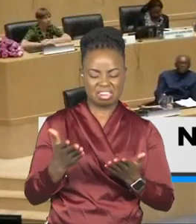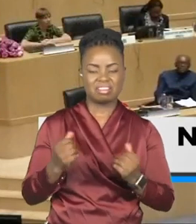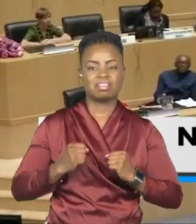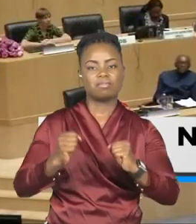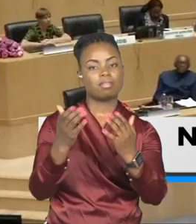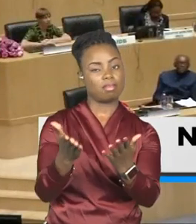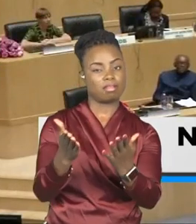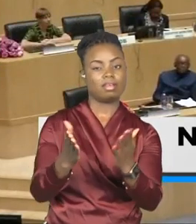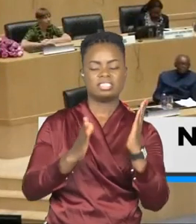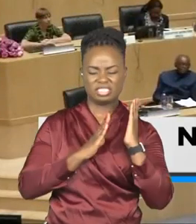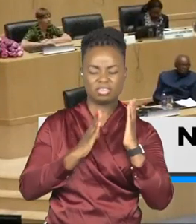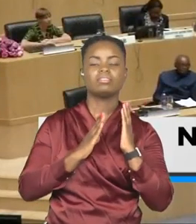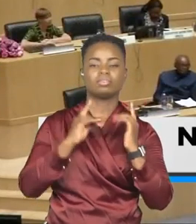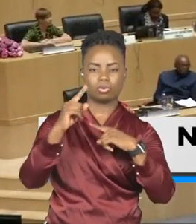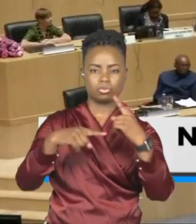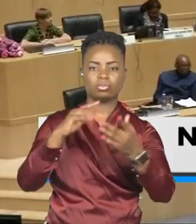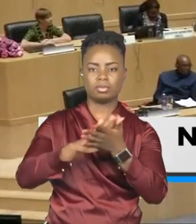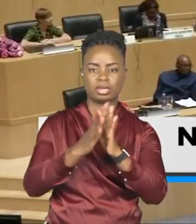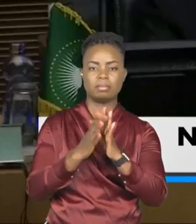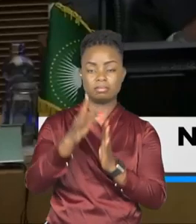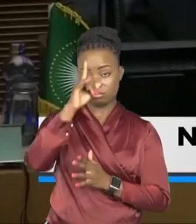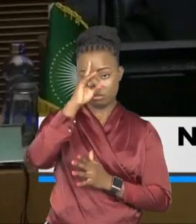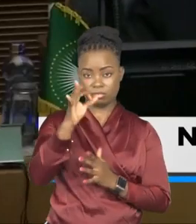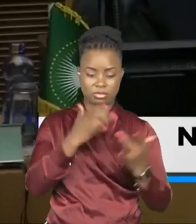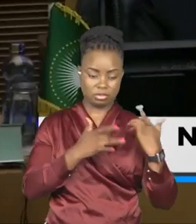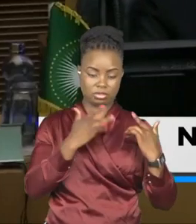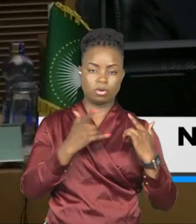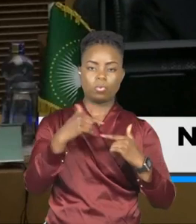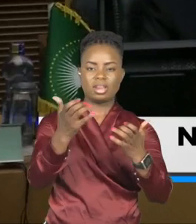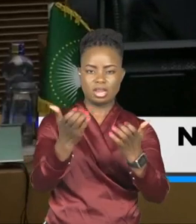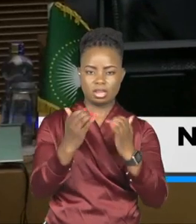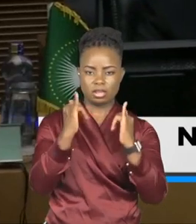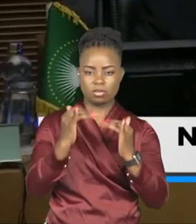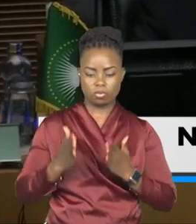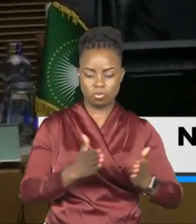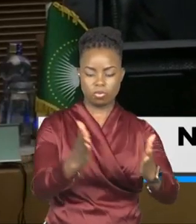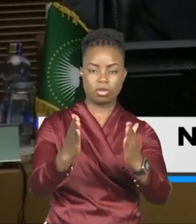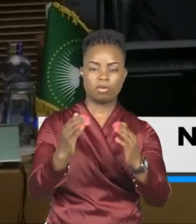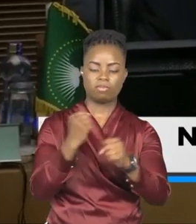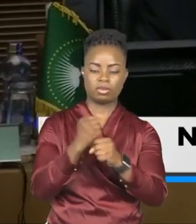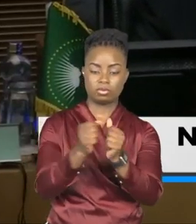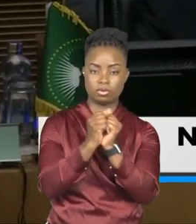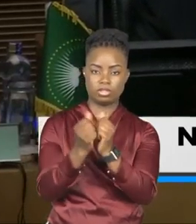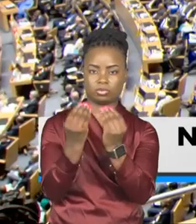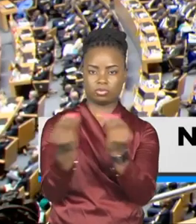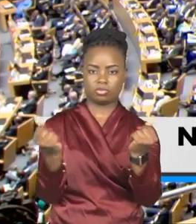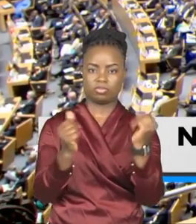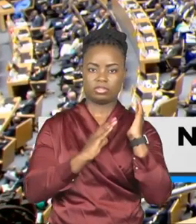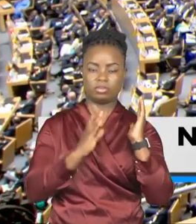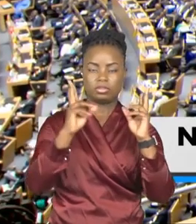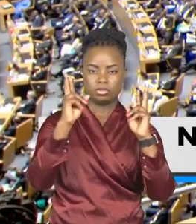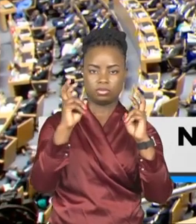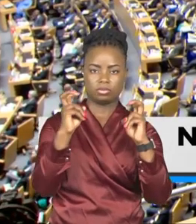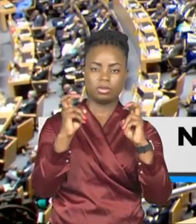efforts, security remained a serious concern and would require a new surge of solidarity to resolve. The African